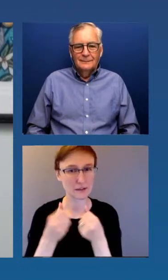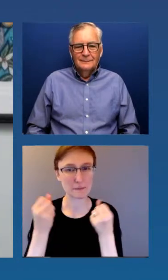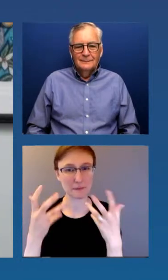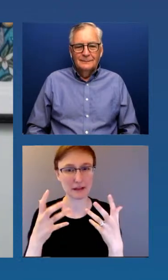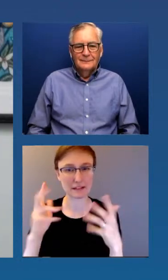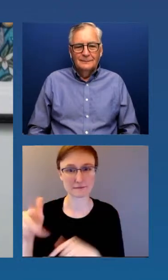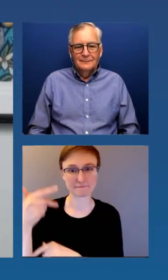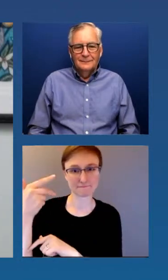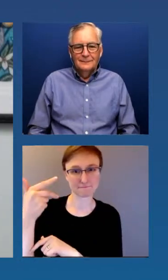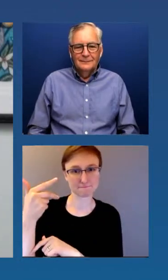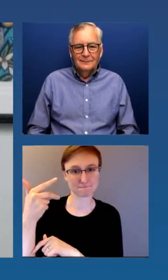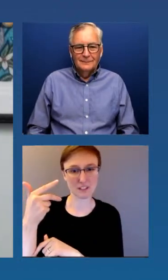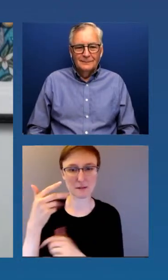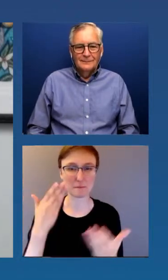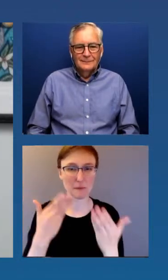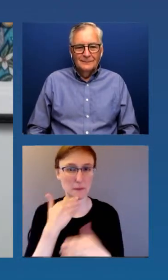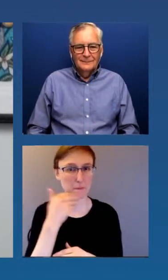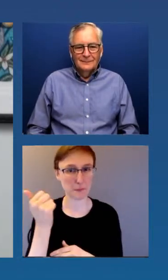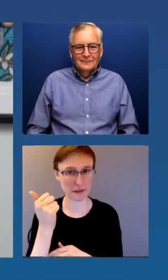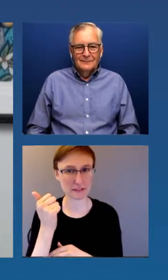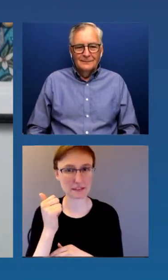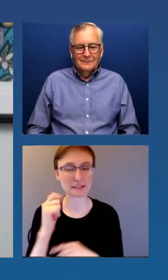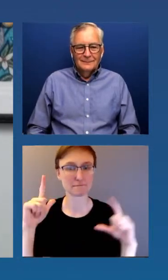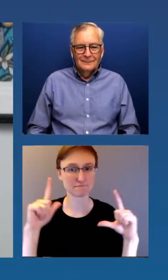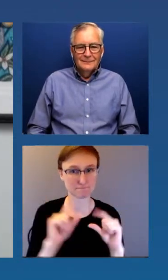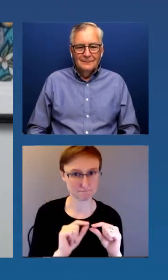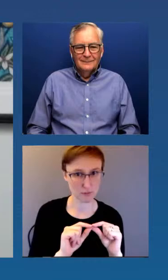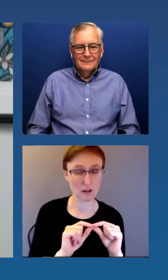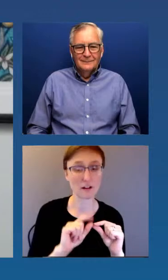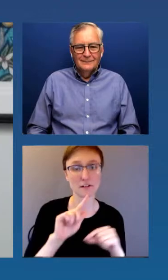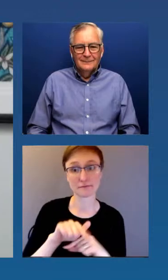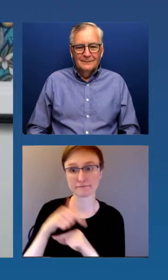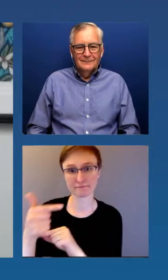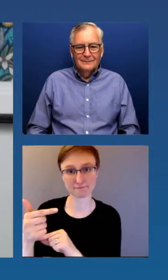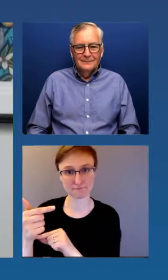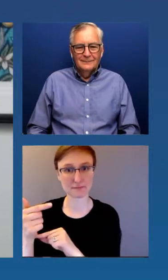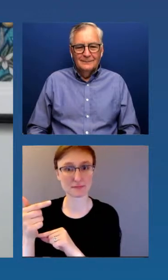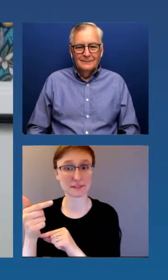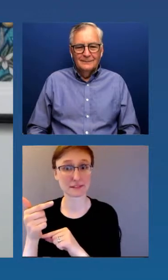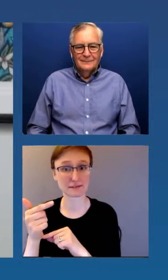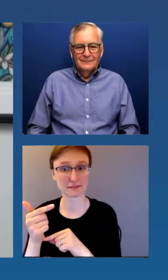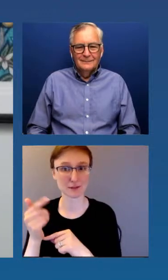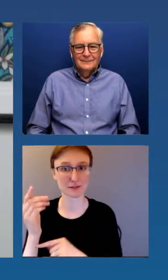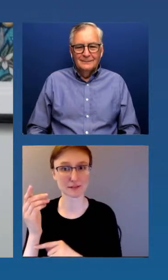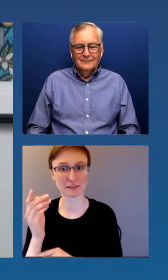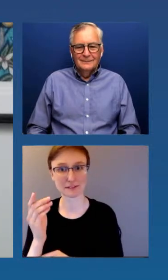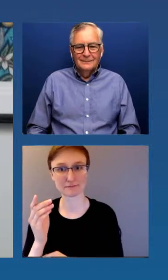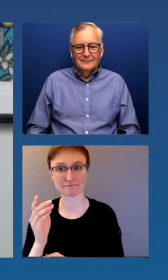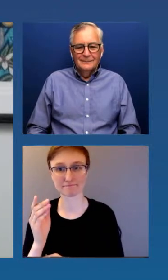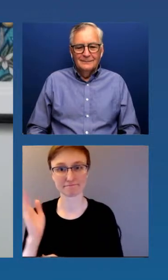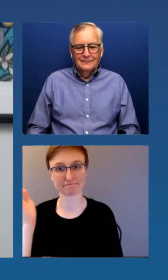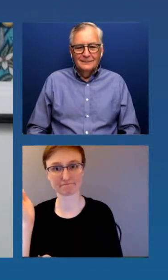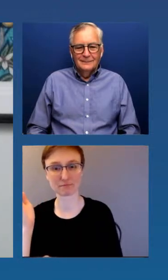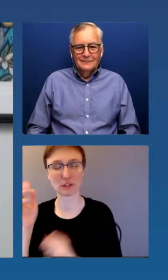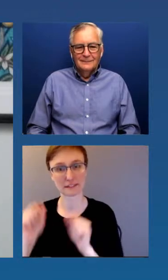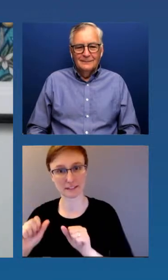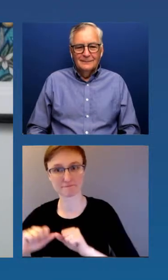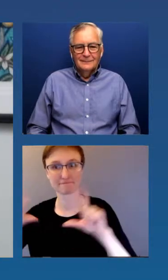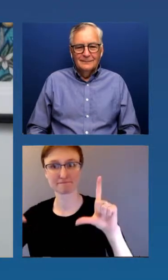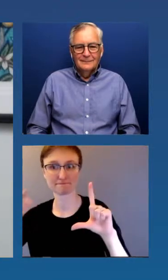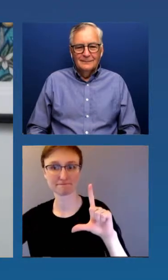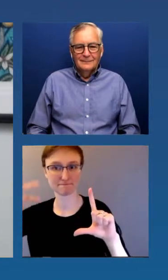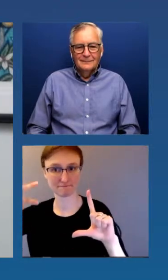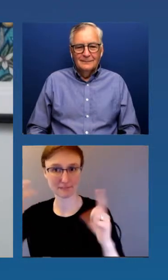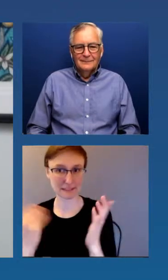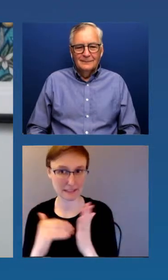go to switching them off, except when we're speaking. And I'm sorry, just to see if that helps. And so I